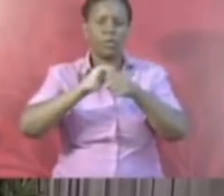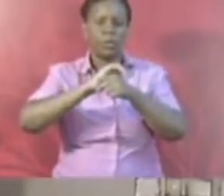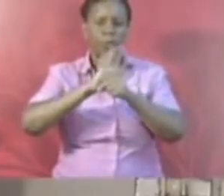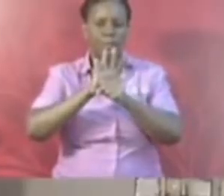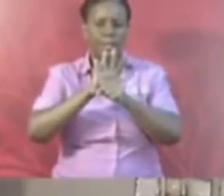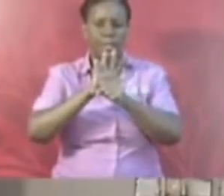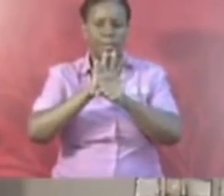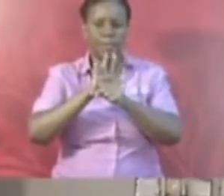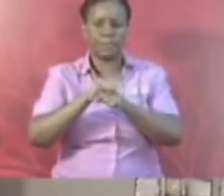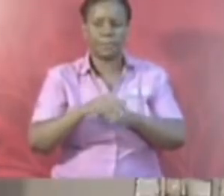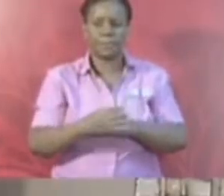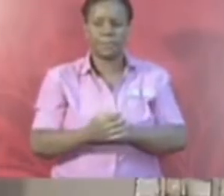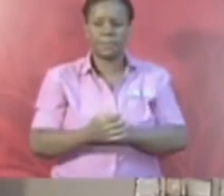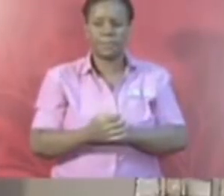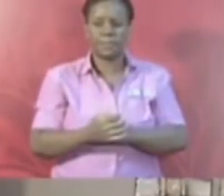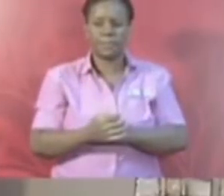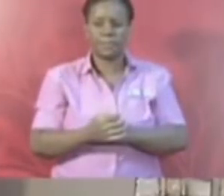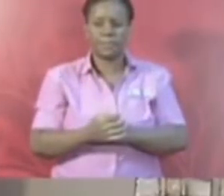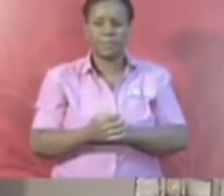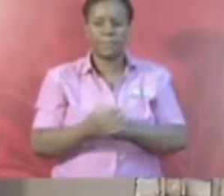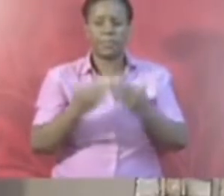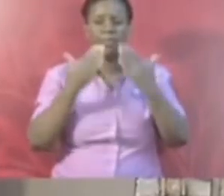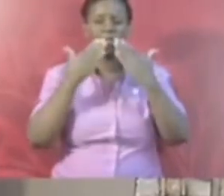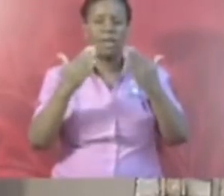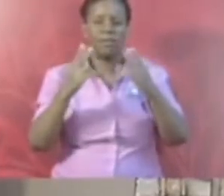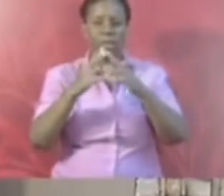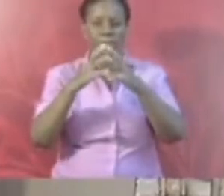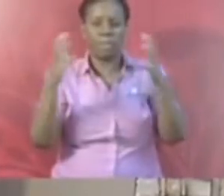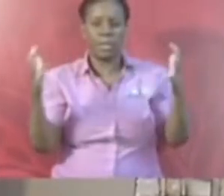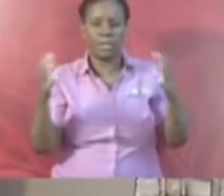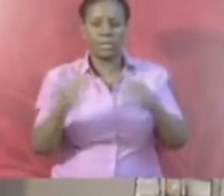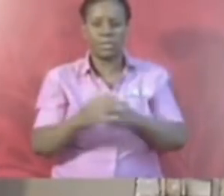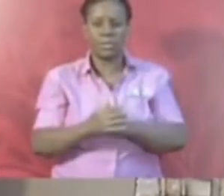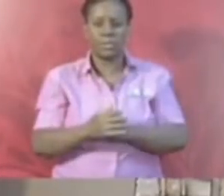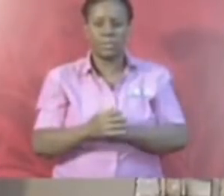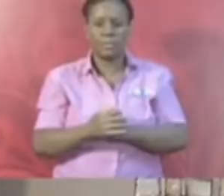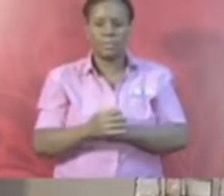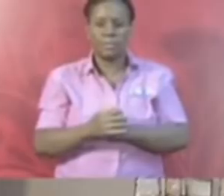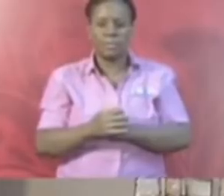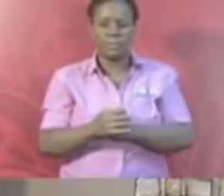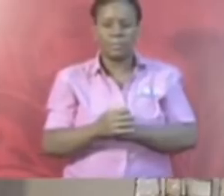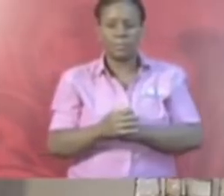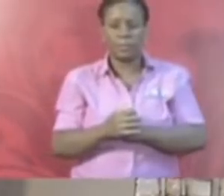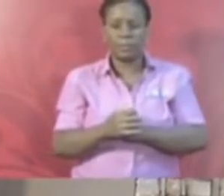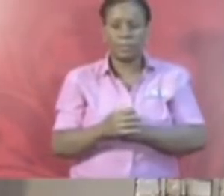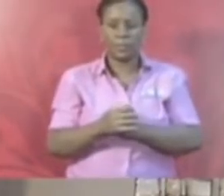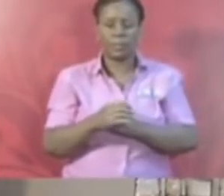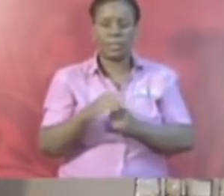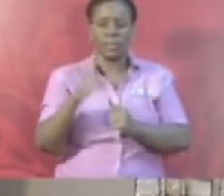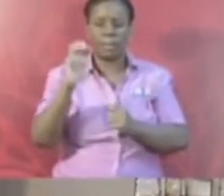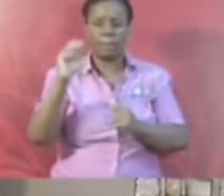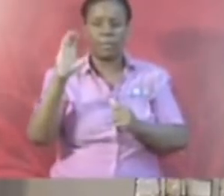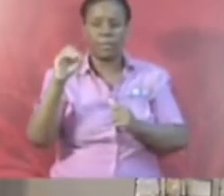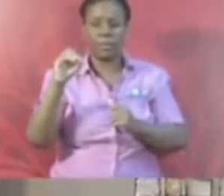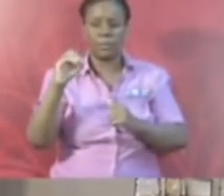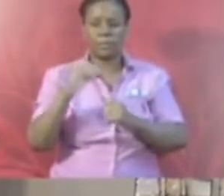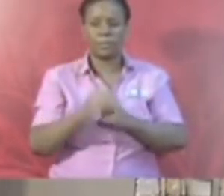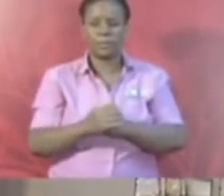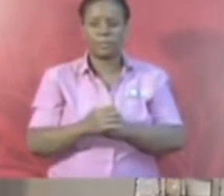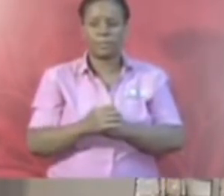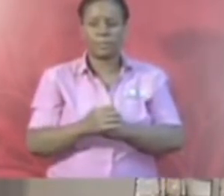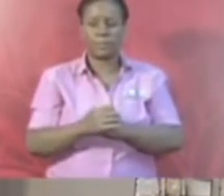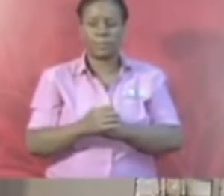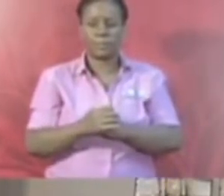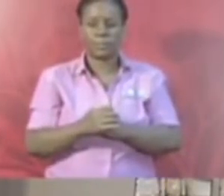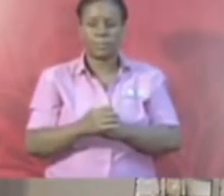response. Thank you very much, Candice, Minister Diyal Singh, CMO, Roshan Parasram. I have come here